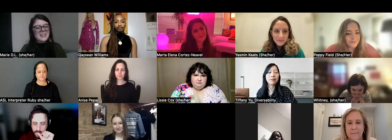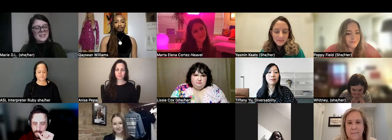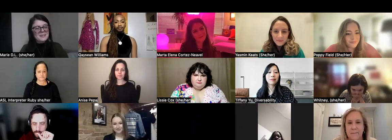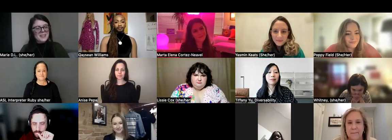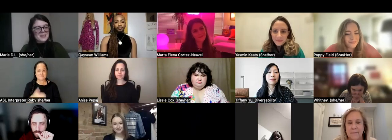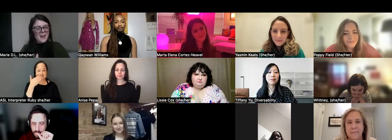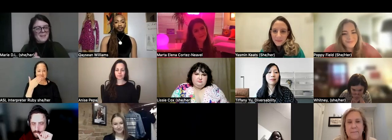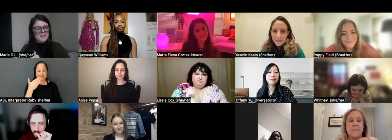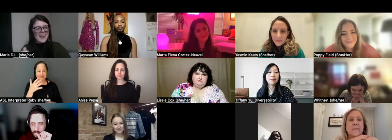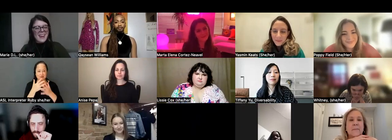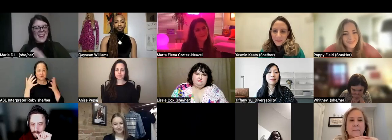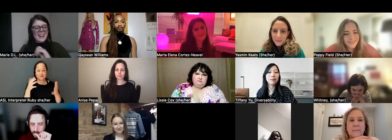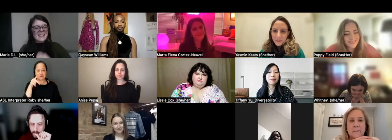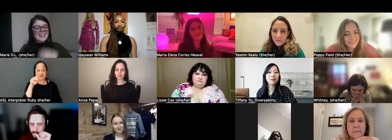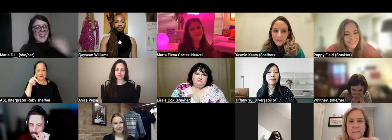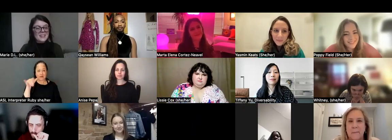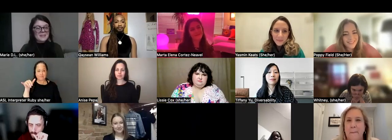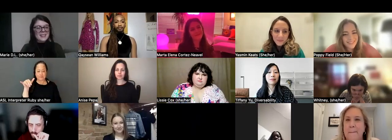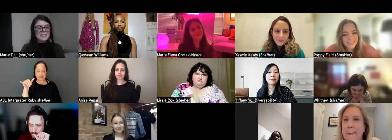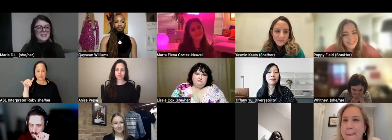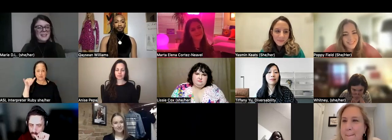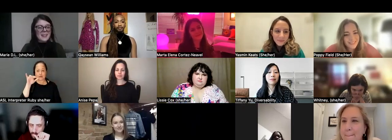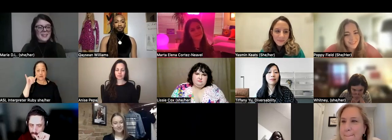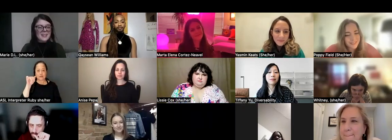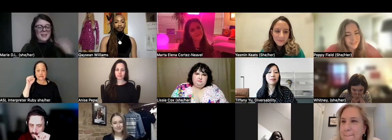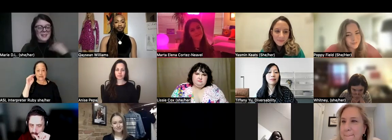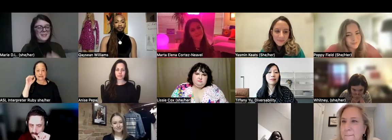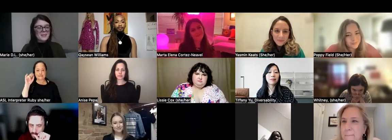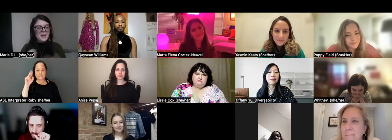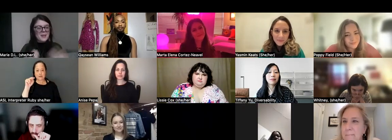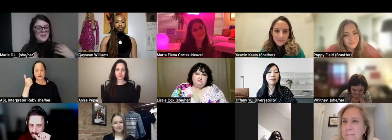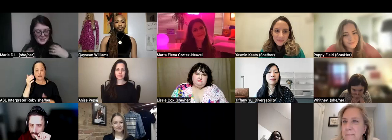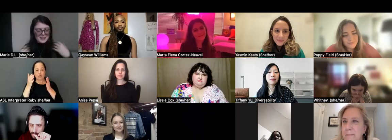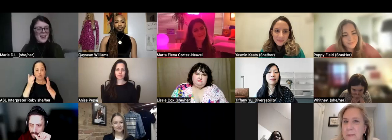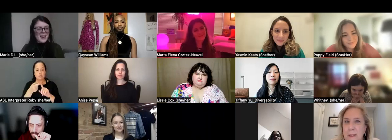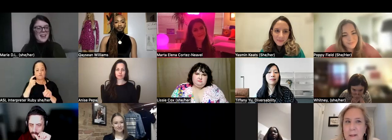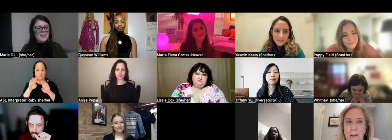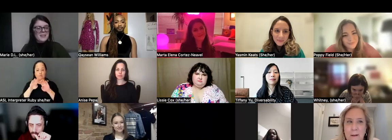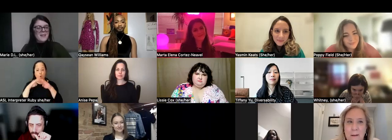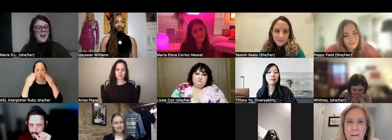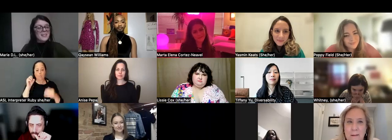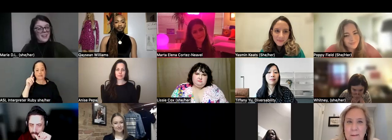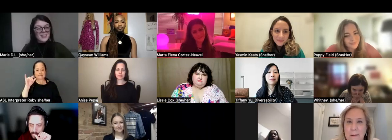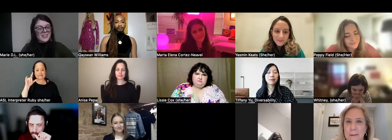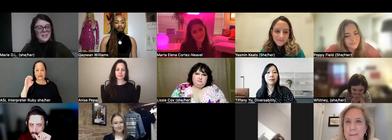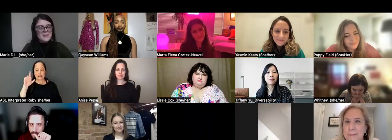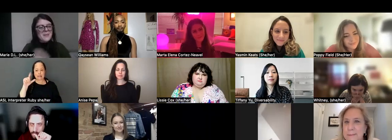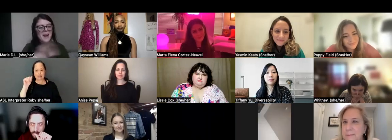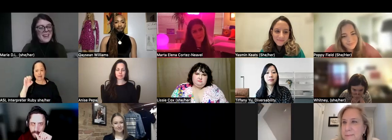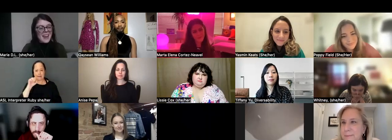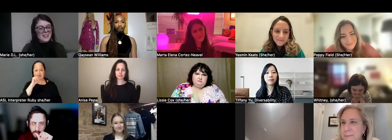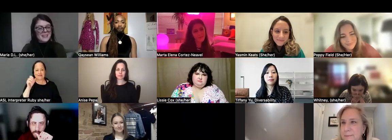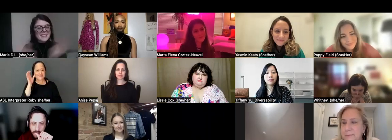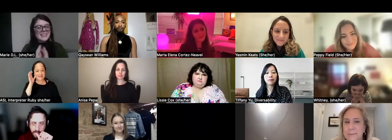Thank you so much, Poppy. And Yasmin is another person from Open Style Lab. So I would love to hear from you.